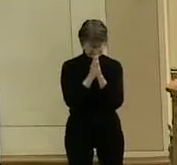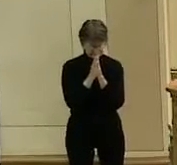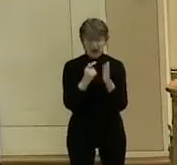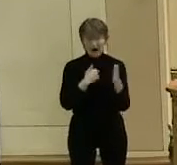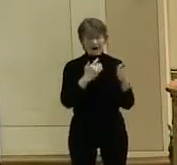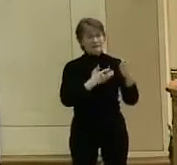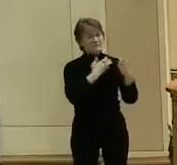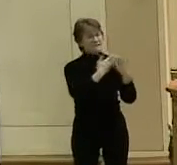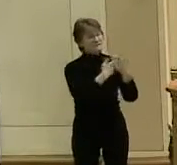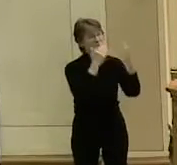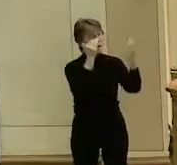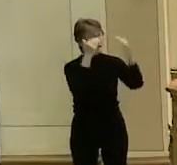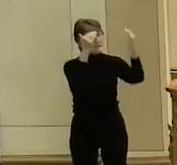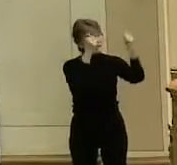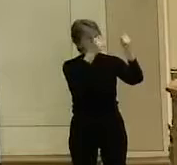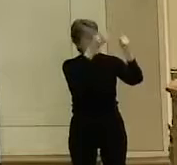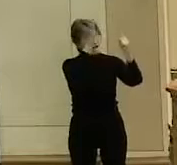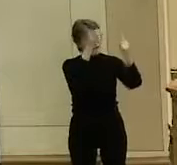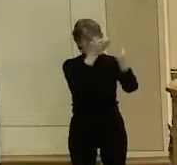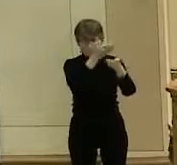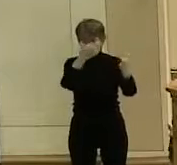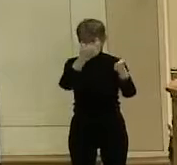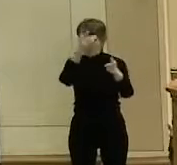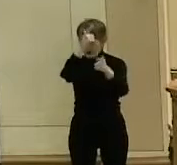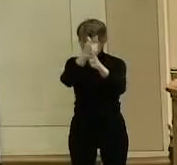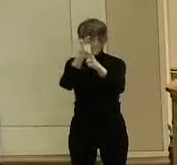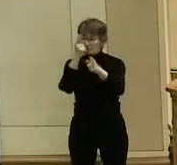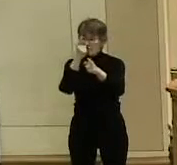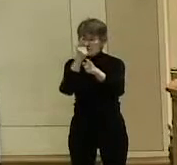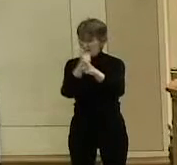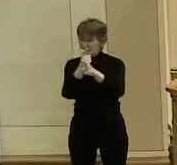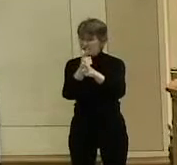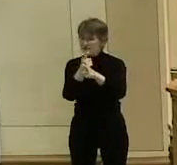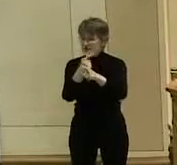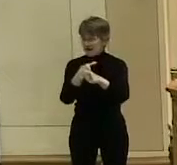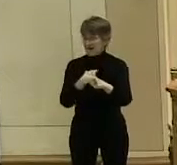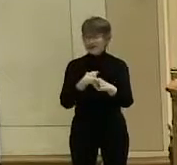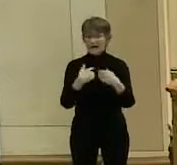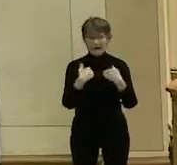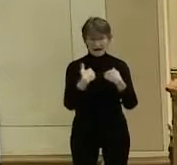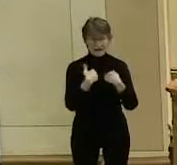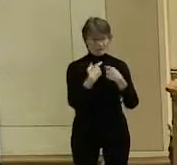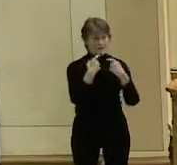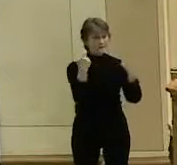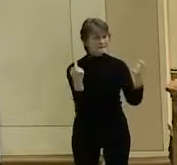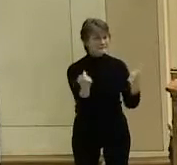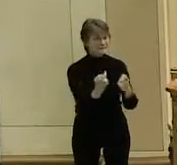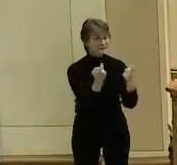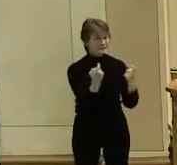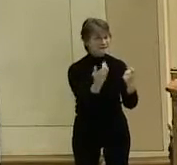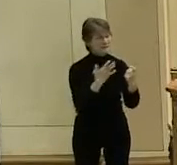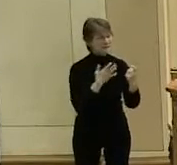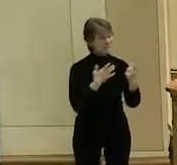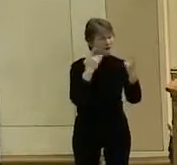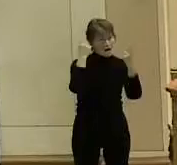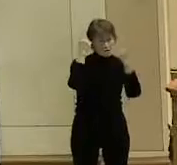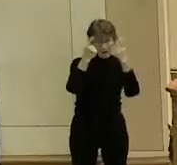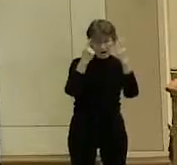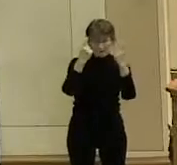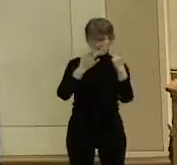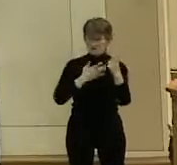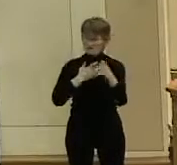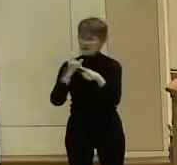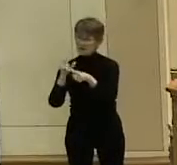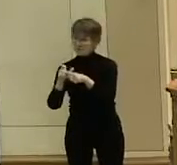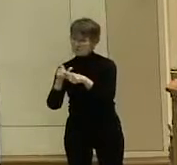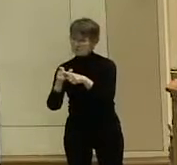I confess to Almighty God and to you, my brothers and sisters, that I have greatly sinned in my